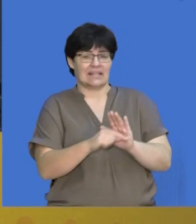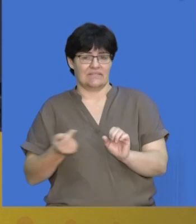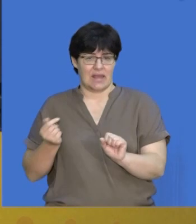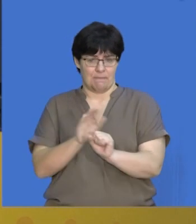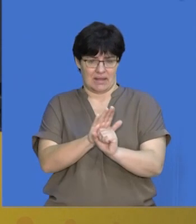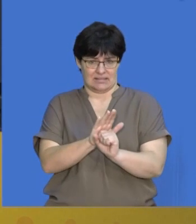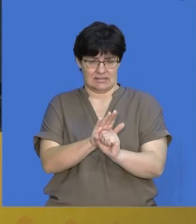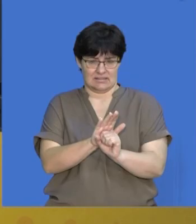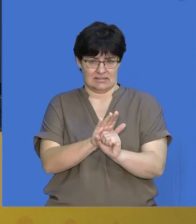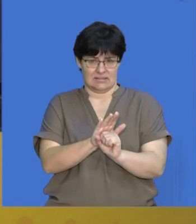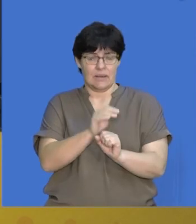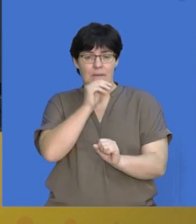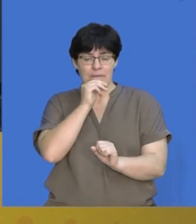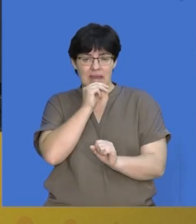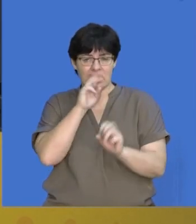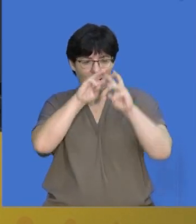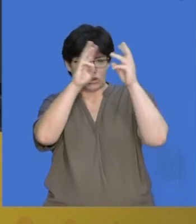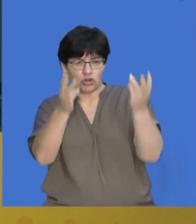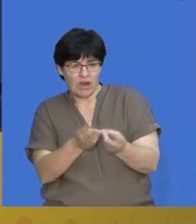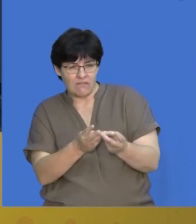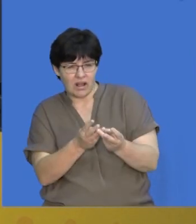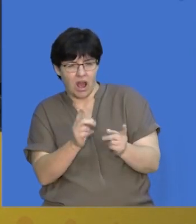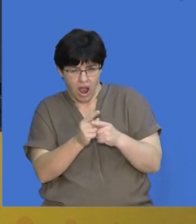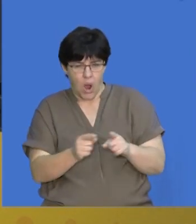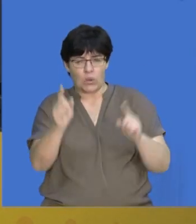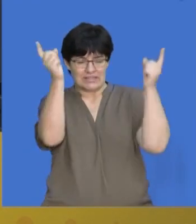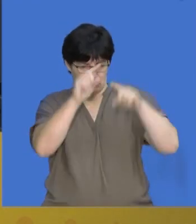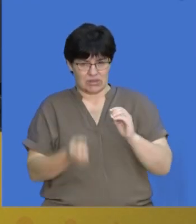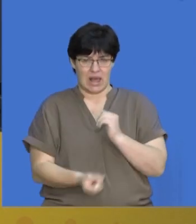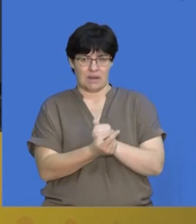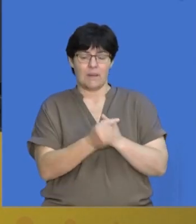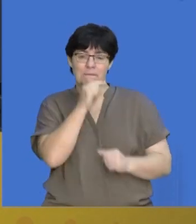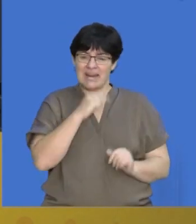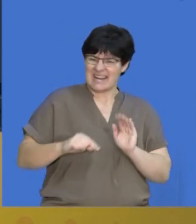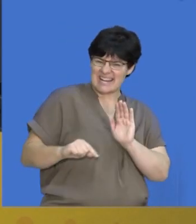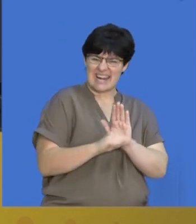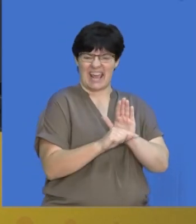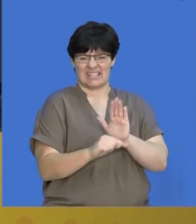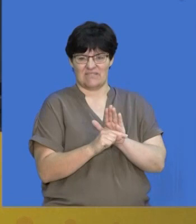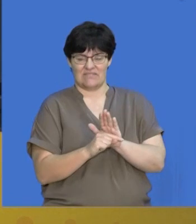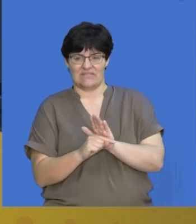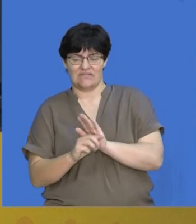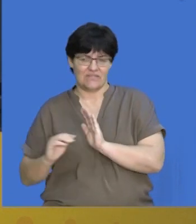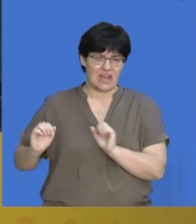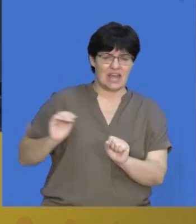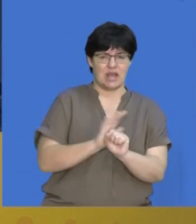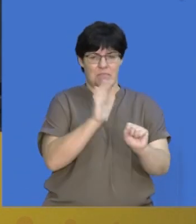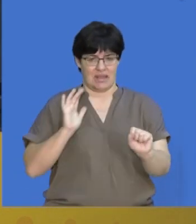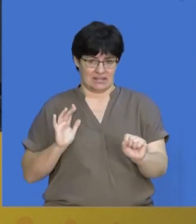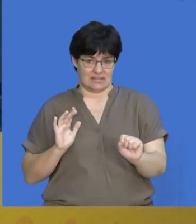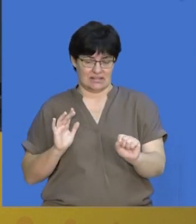impact of geographical phenomena is qualified as negative. So that means my responses must